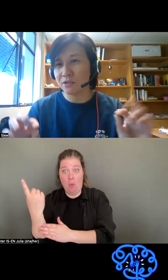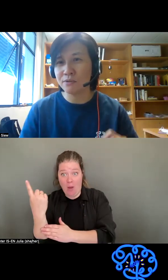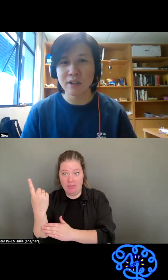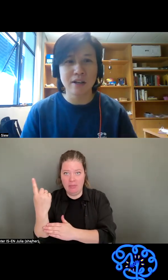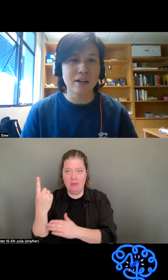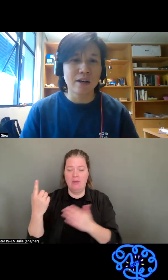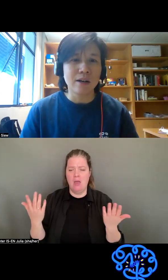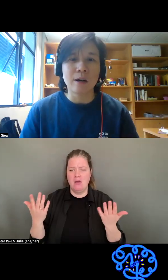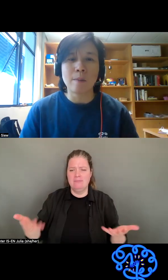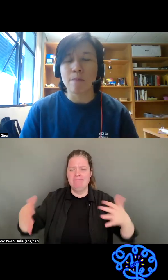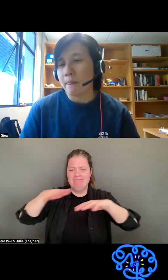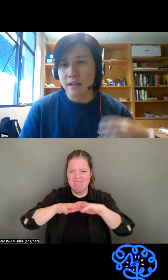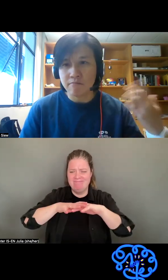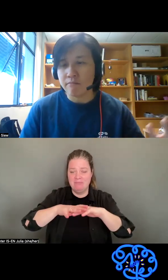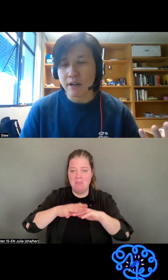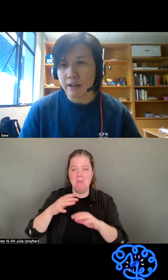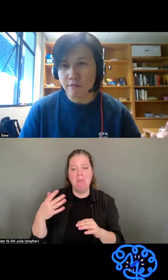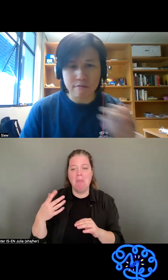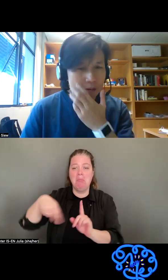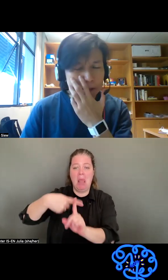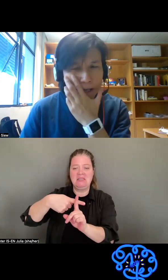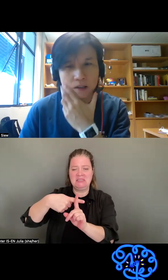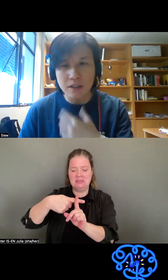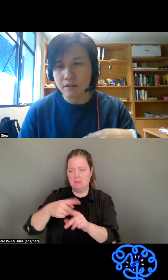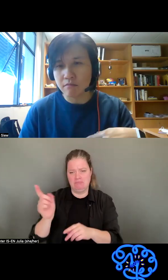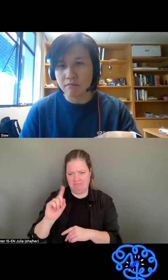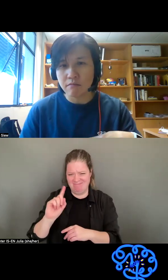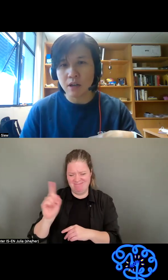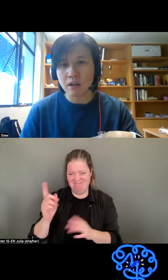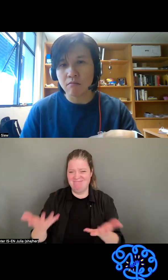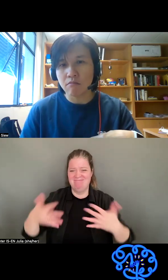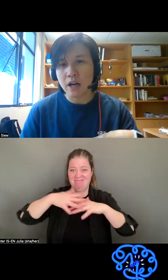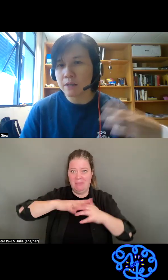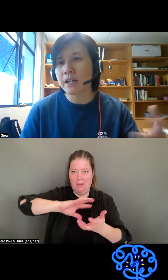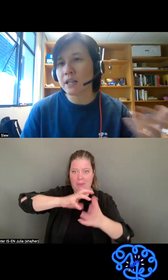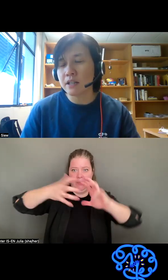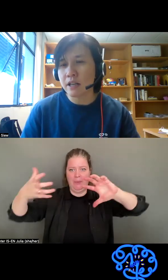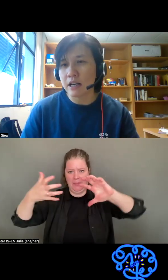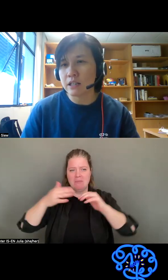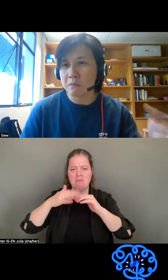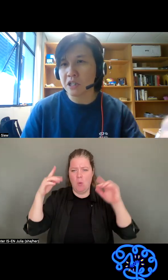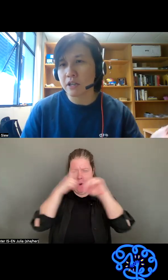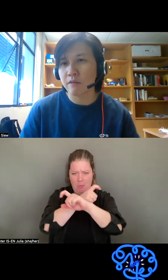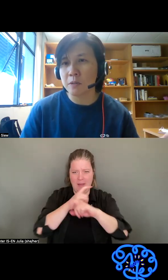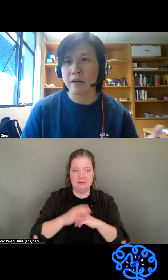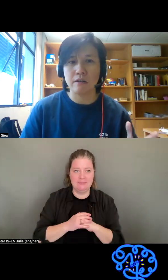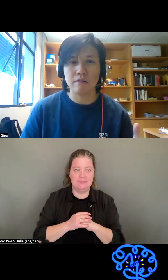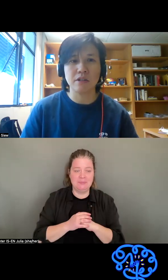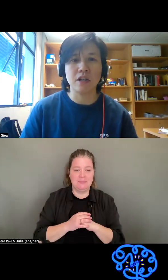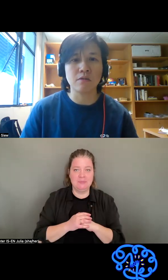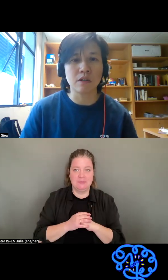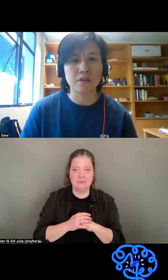adding the two. And I have replicated this in other mega studies that has emerged after